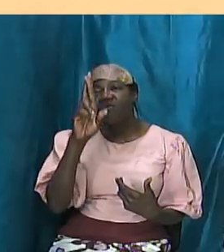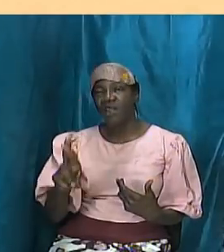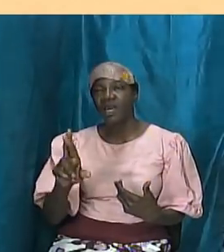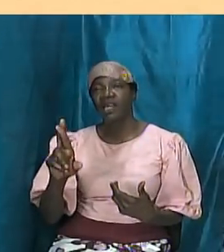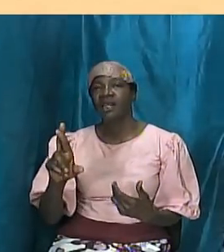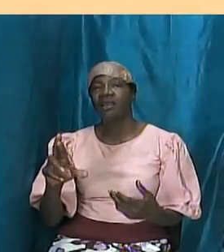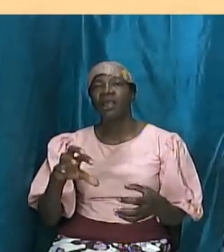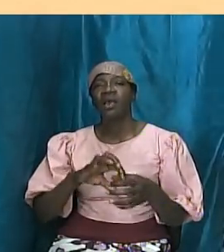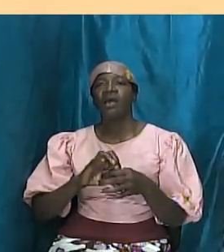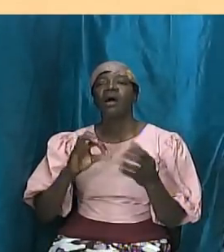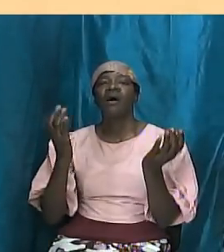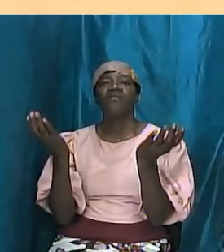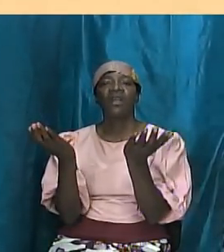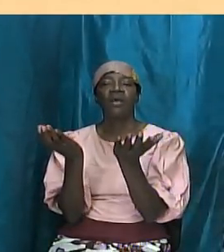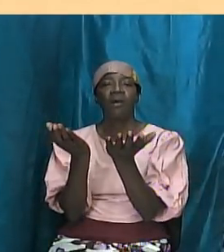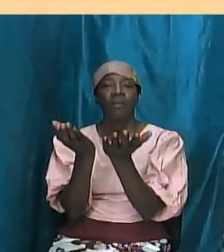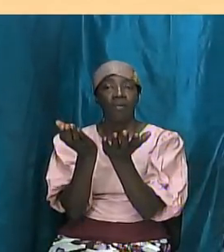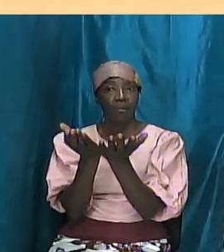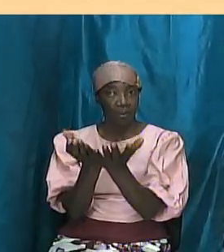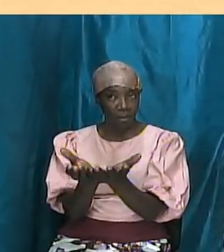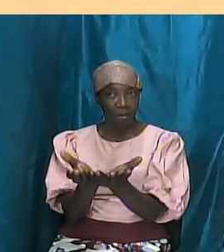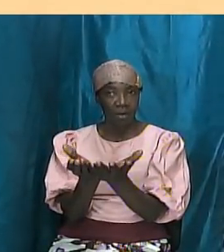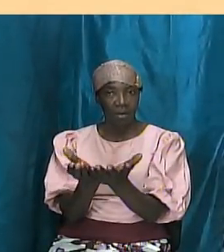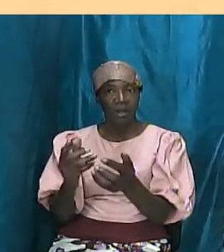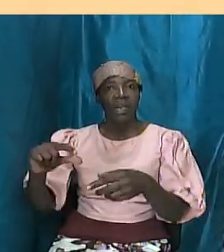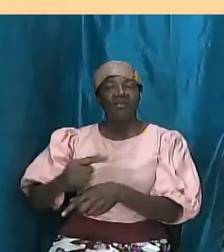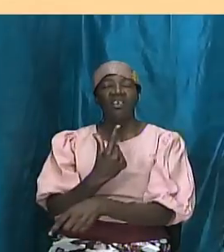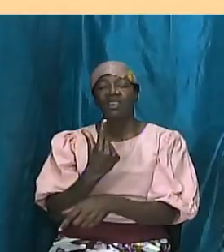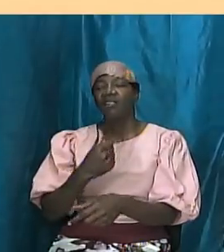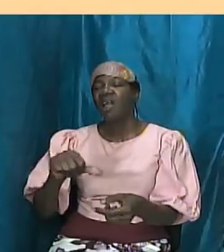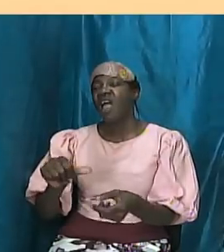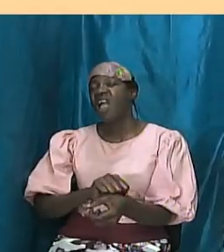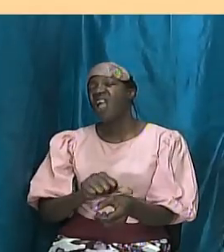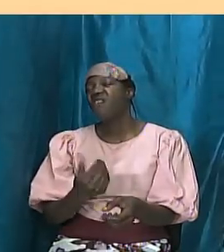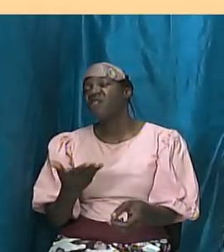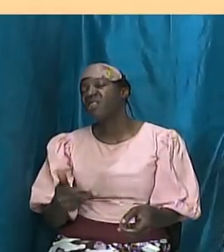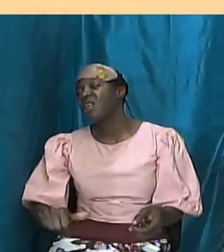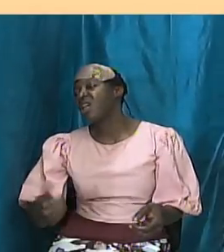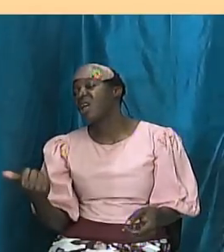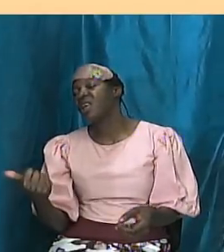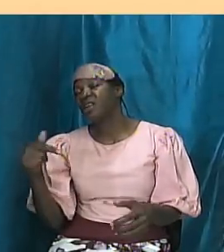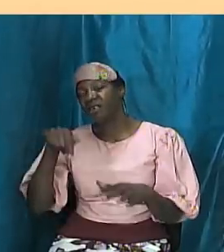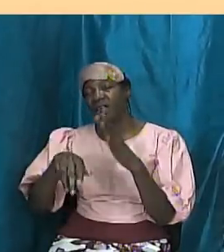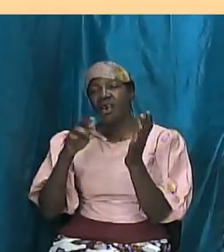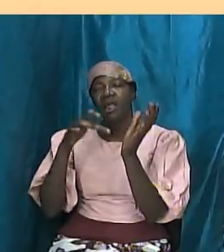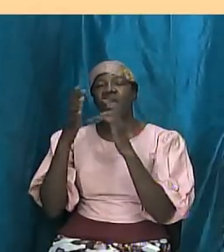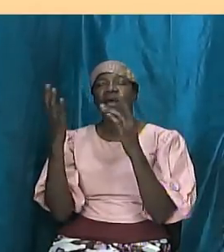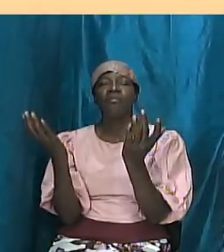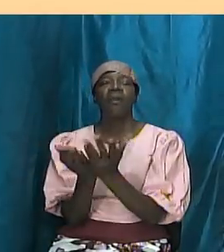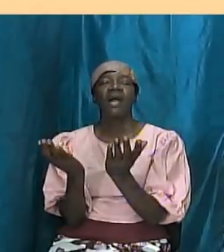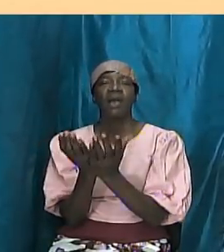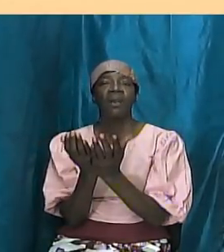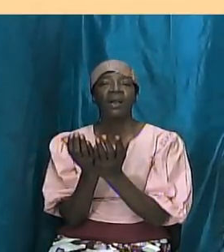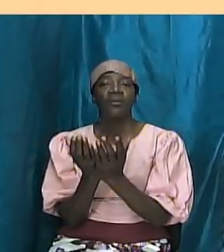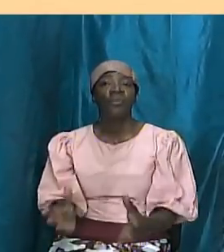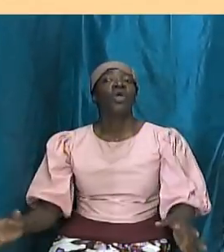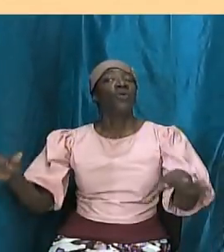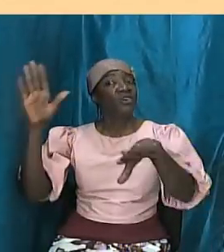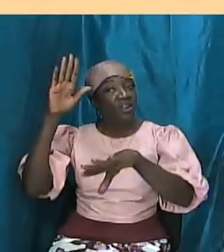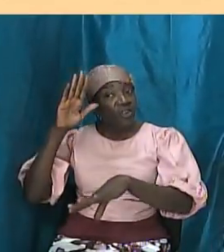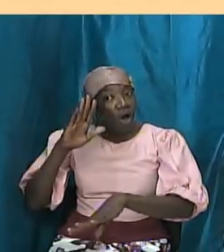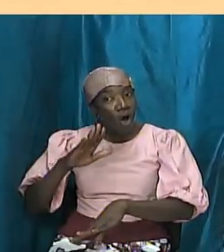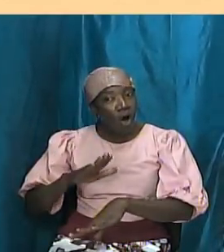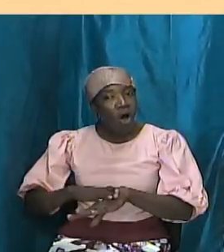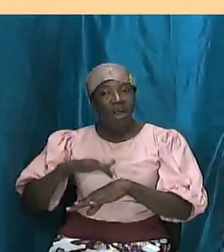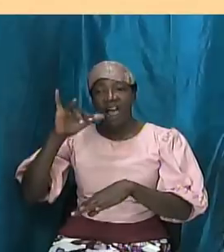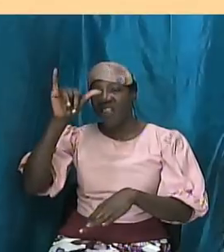of the book of Genesis, then everything else in the Bible which is hinged on that